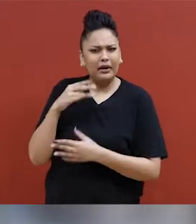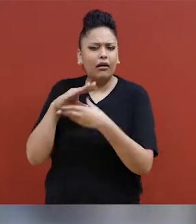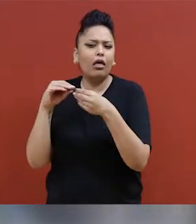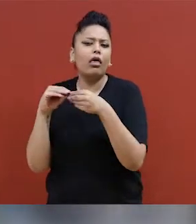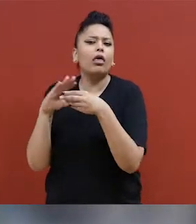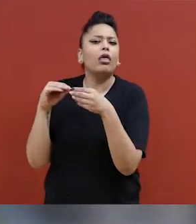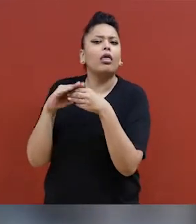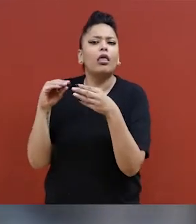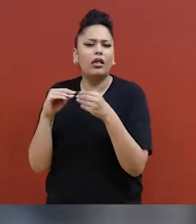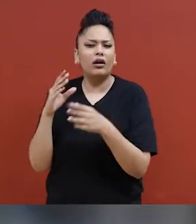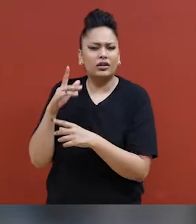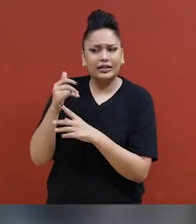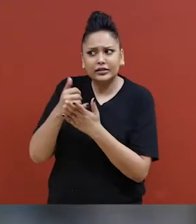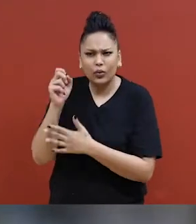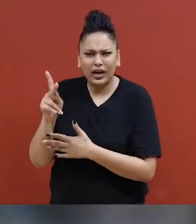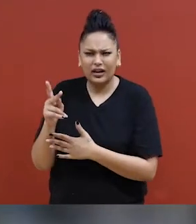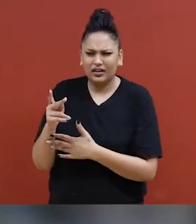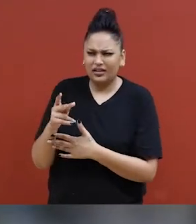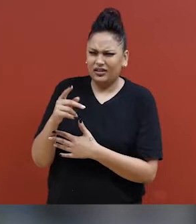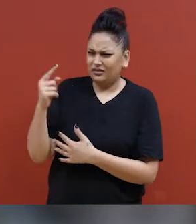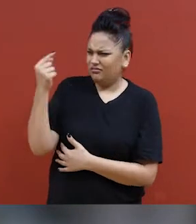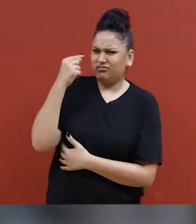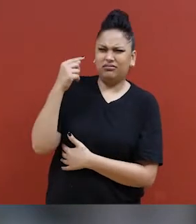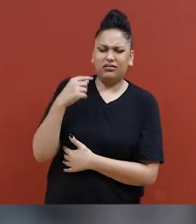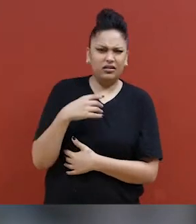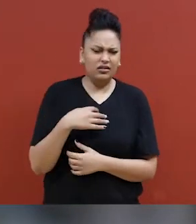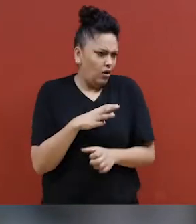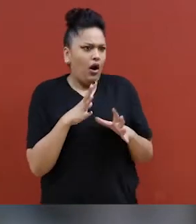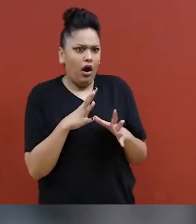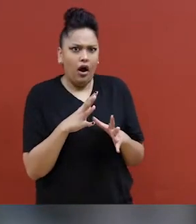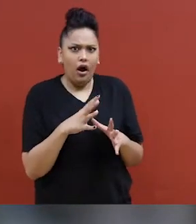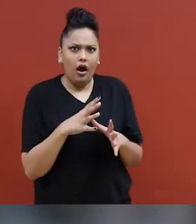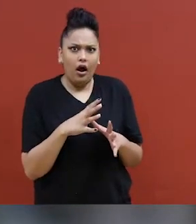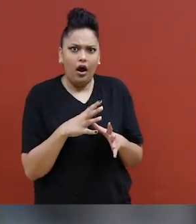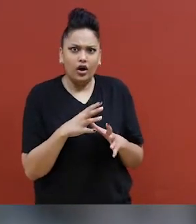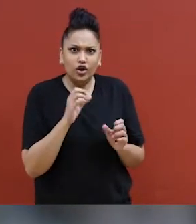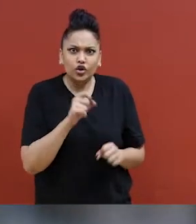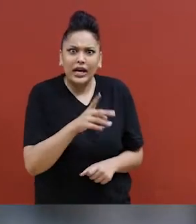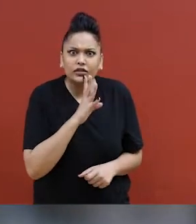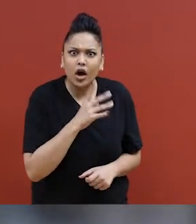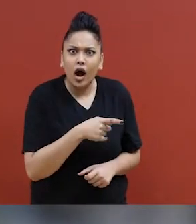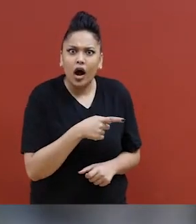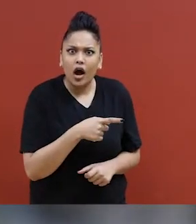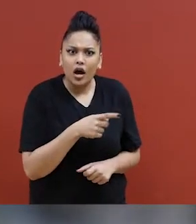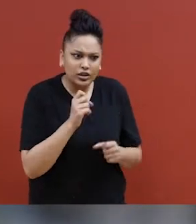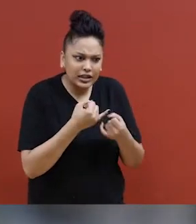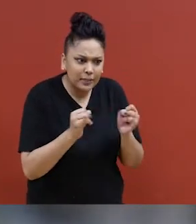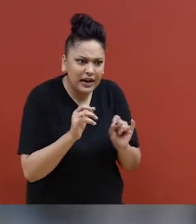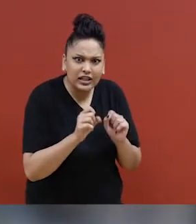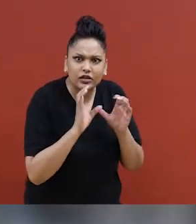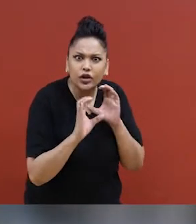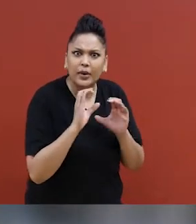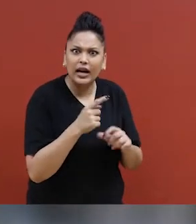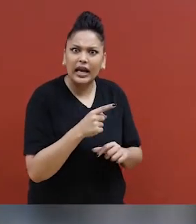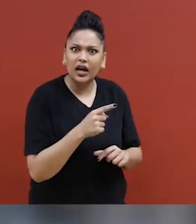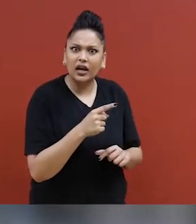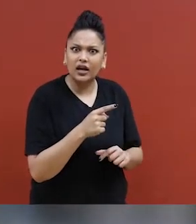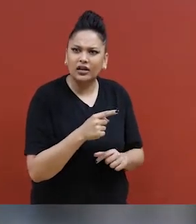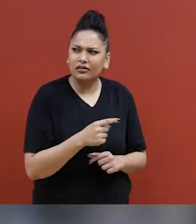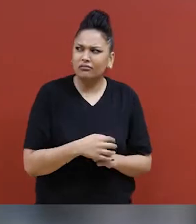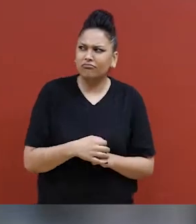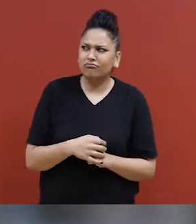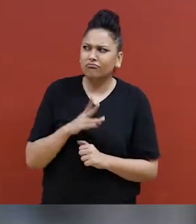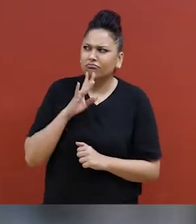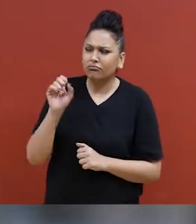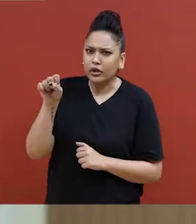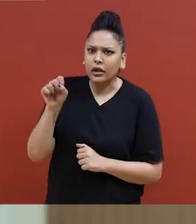and it stunned the person, and they kind of jumped back, and they were like, "Oh, you can communicate by yourself?" Yeah.